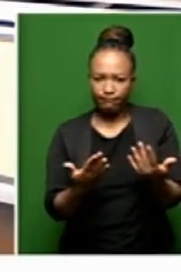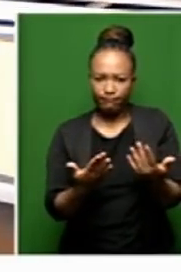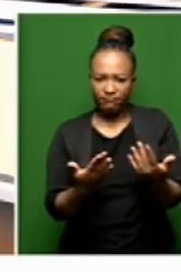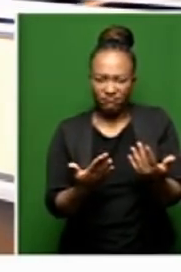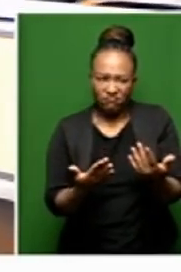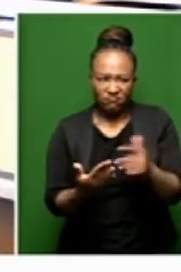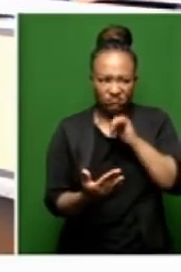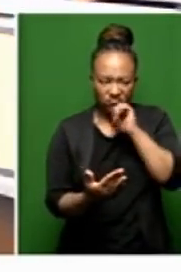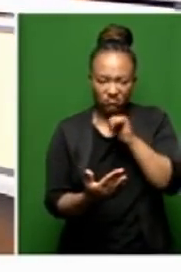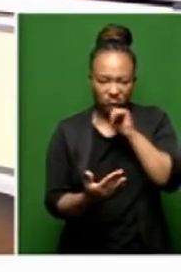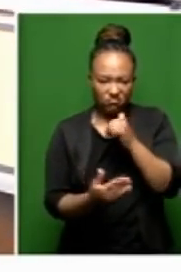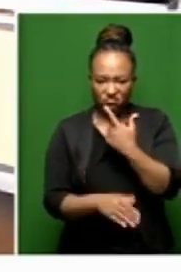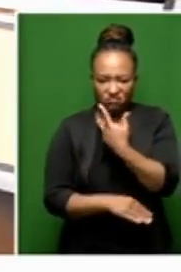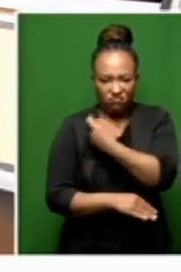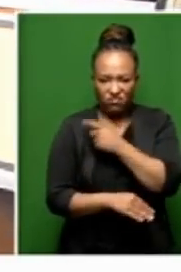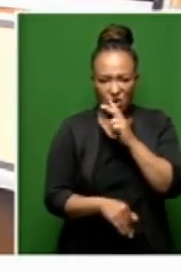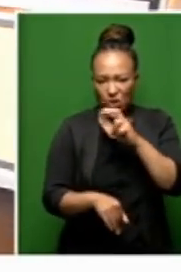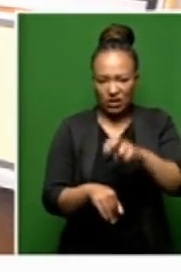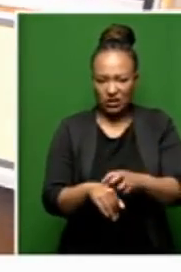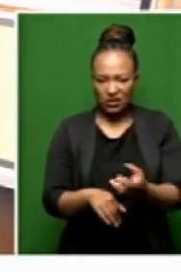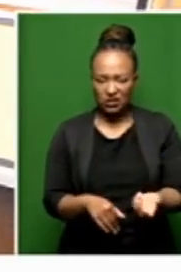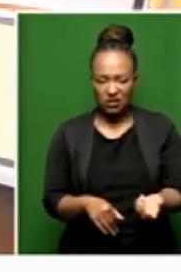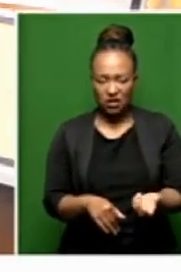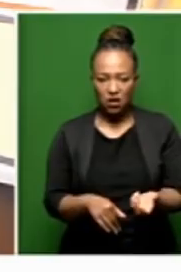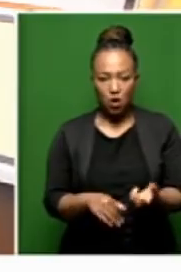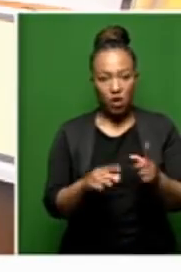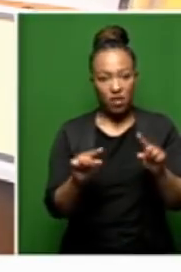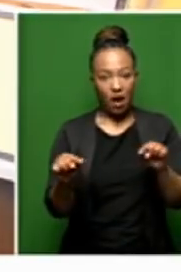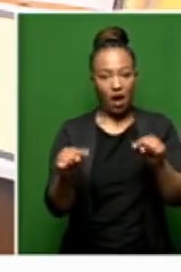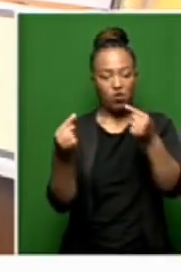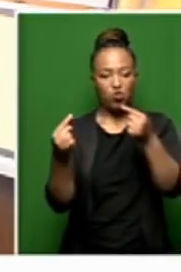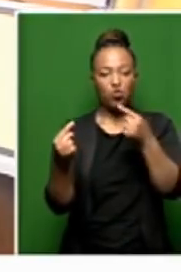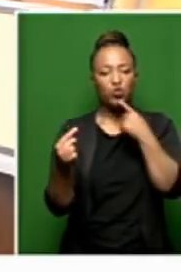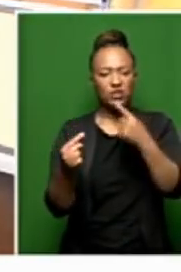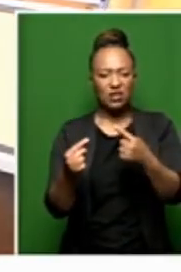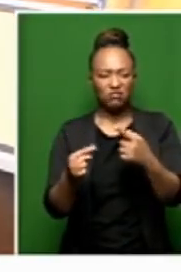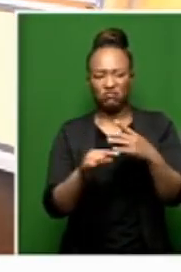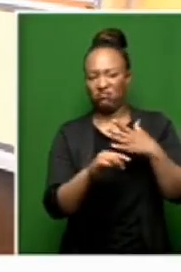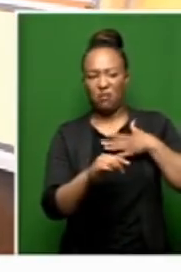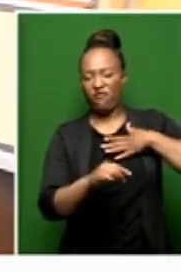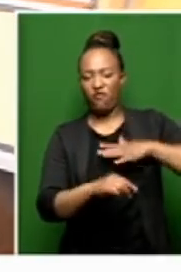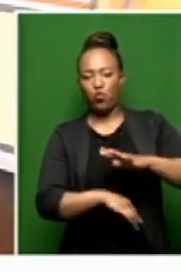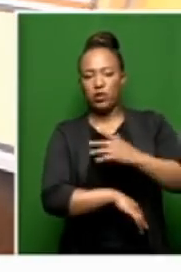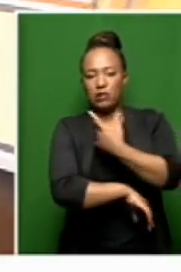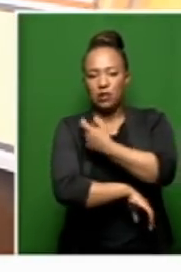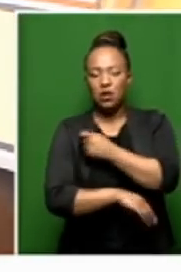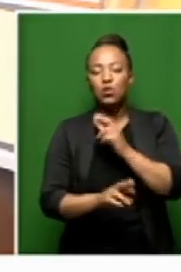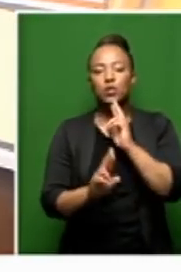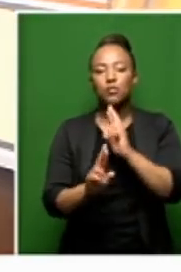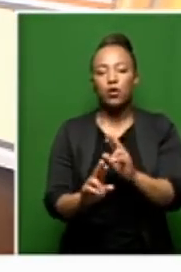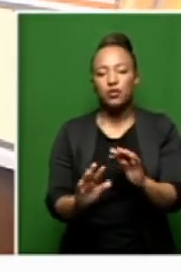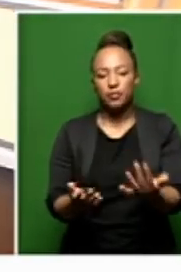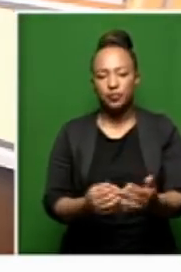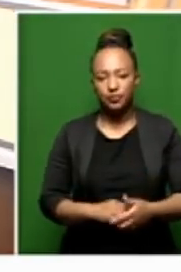worth taking, to stave their argument against vaccination. But how do you respond to